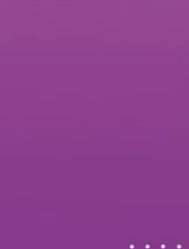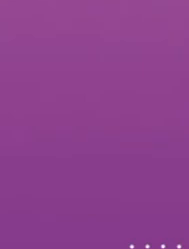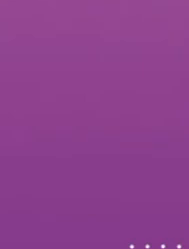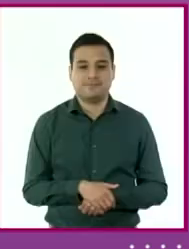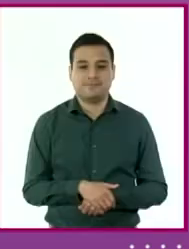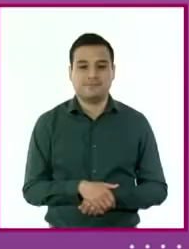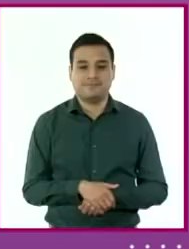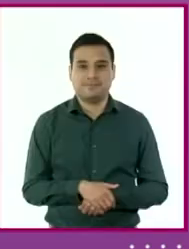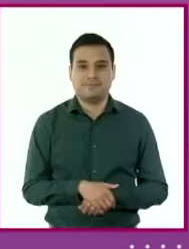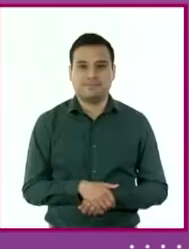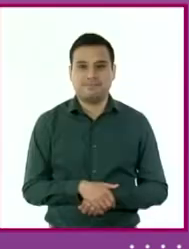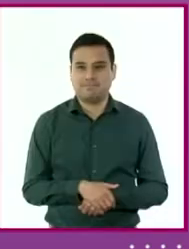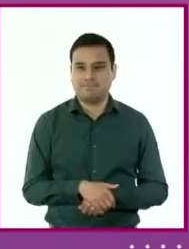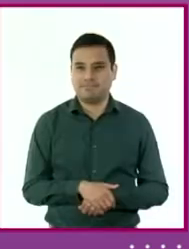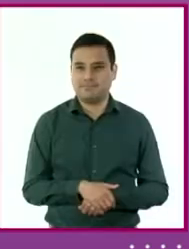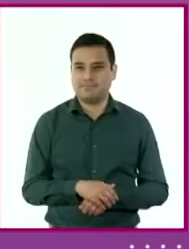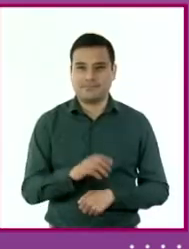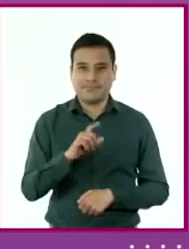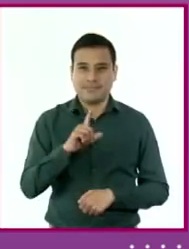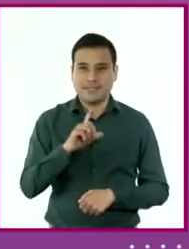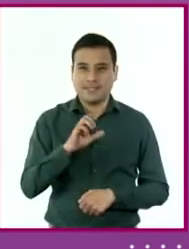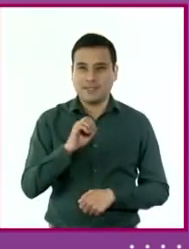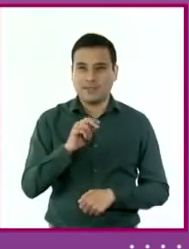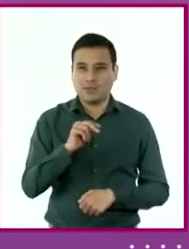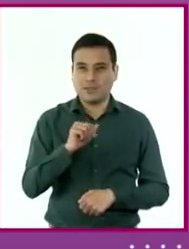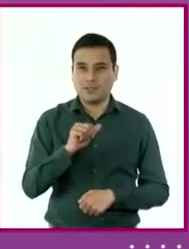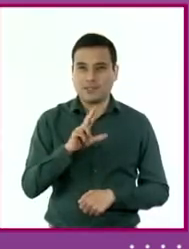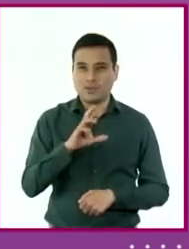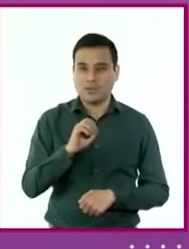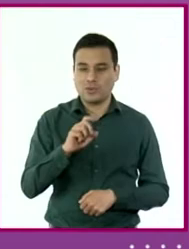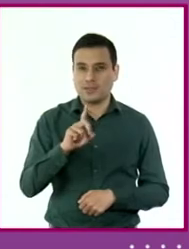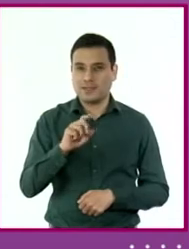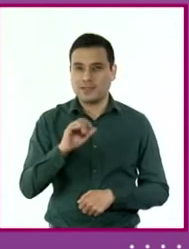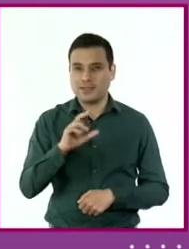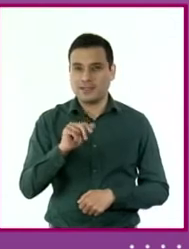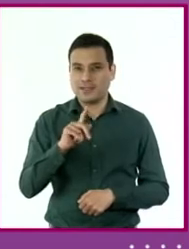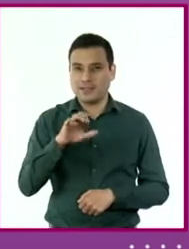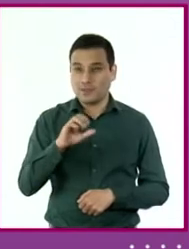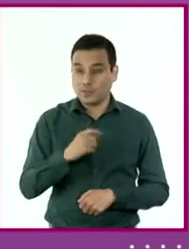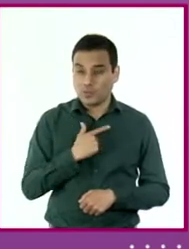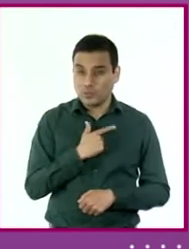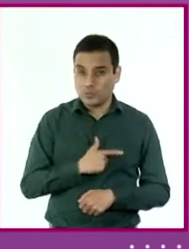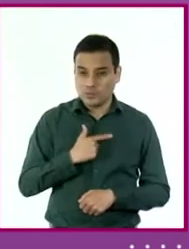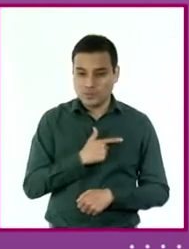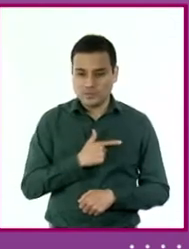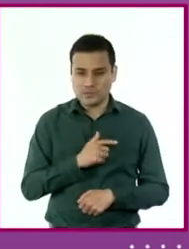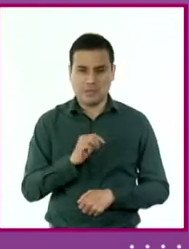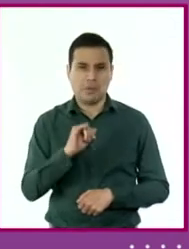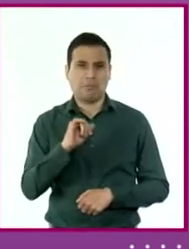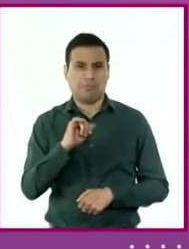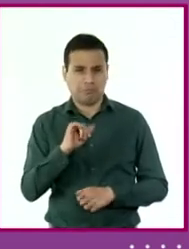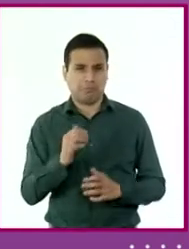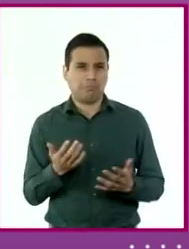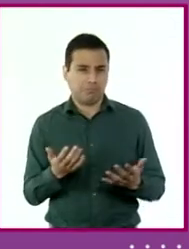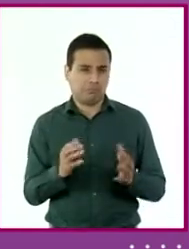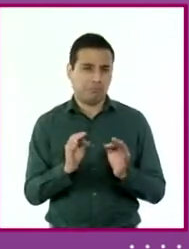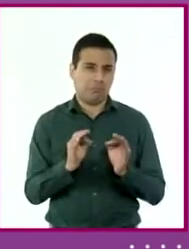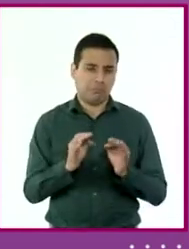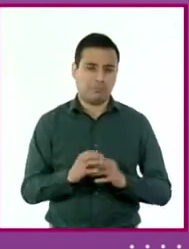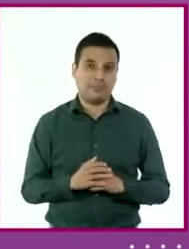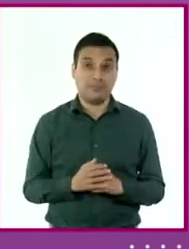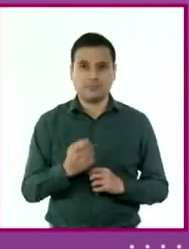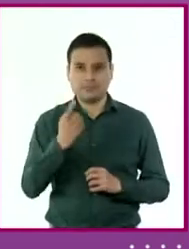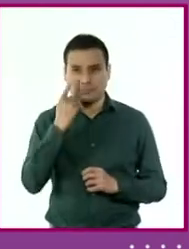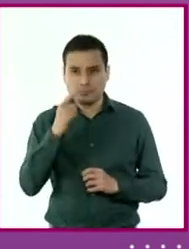Leonardo DiCaprio? Do you like Leonardo DiCaprio? Yes. He's nice. Look, that's Angel with another